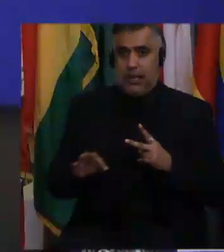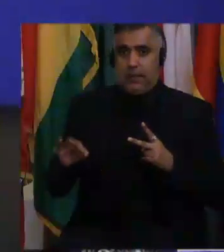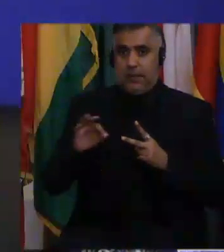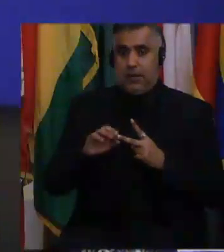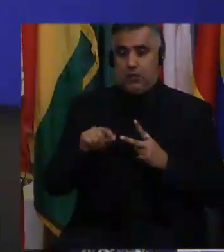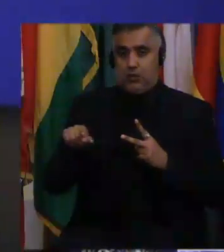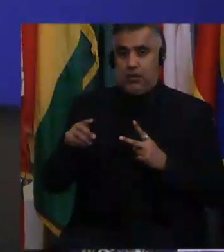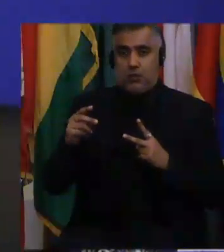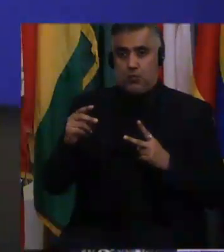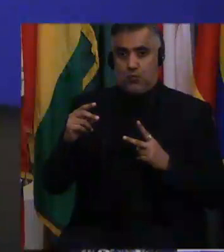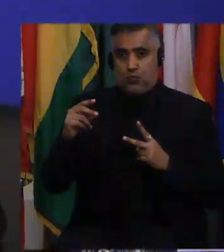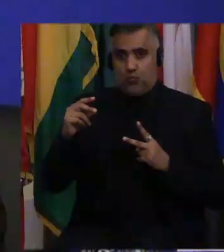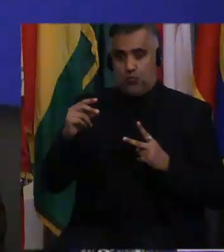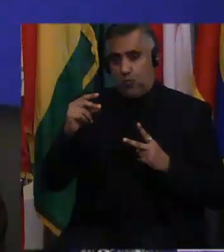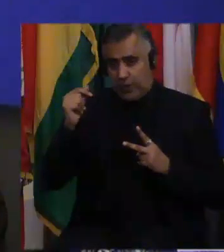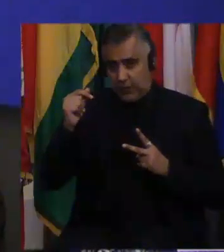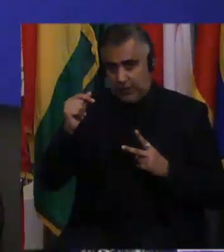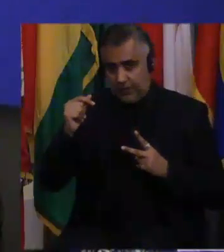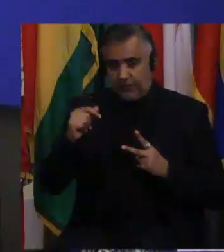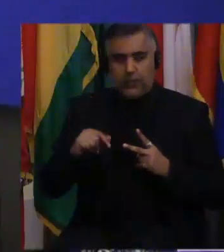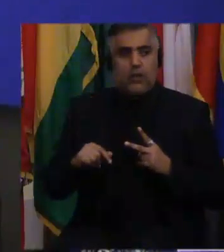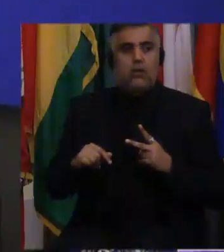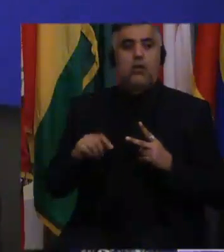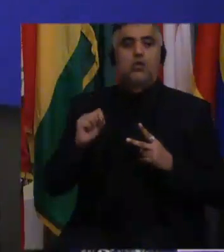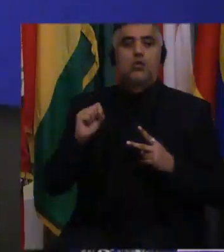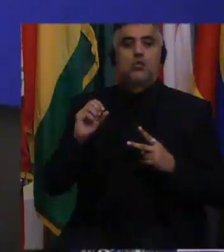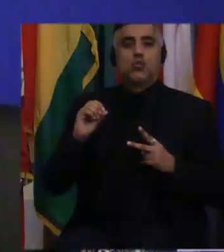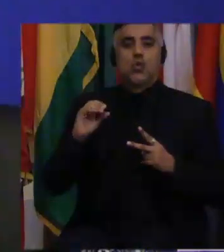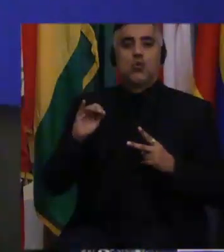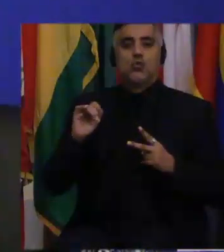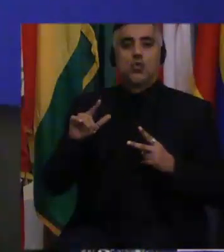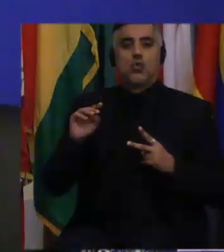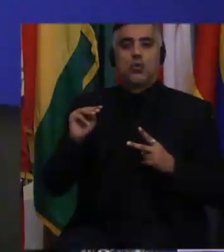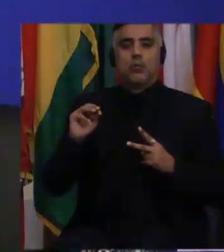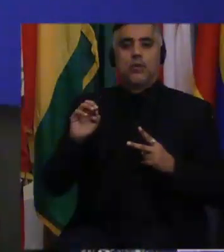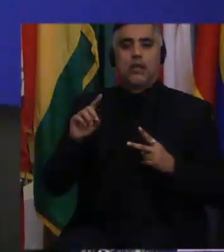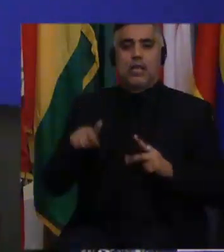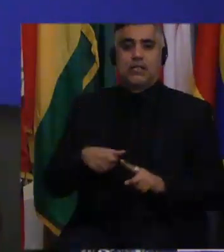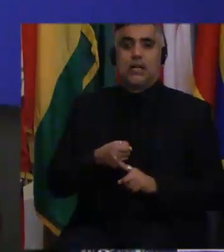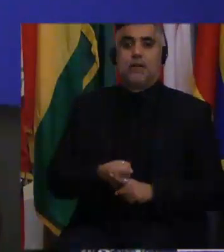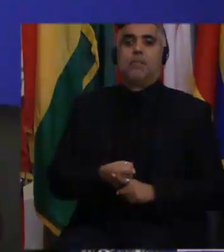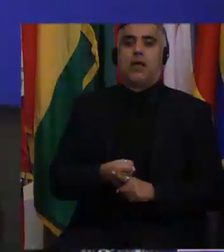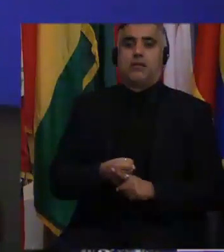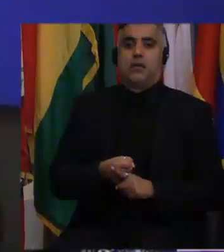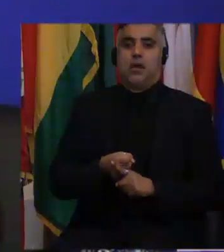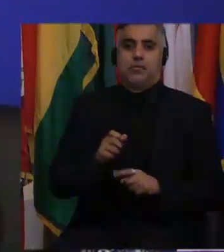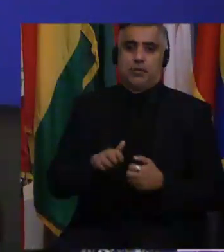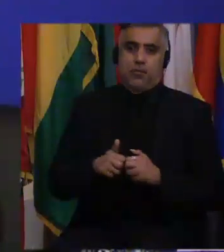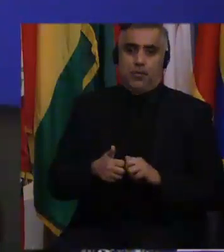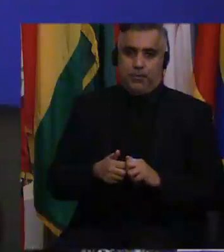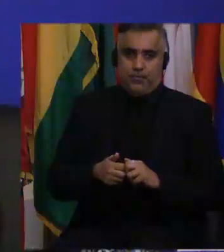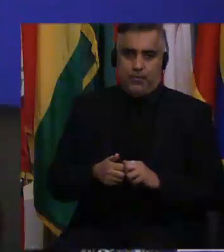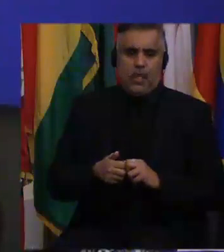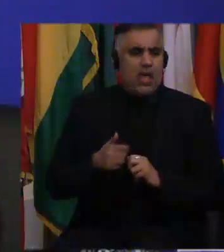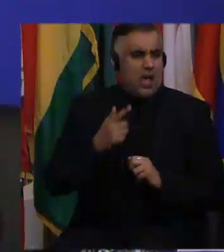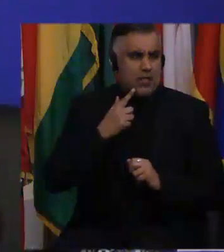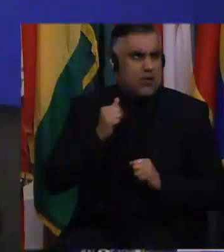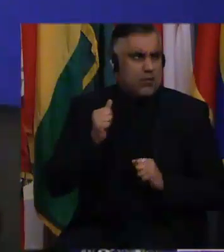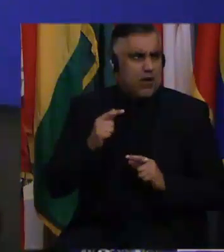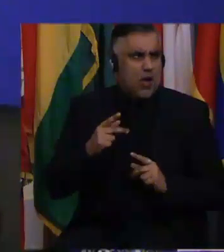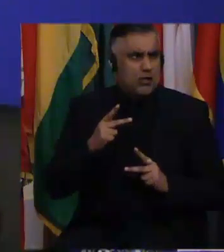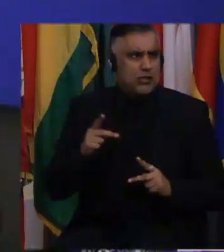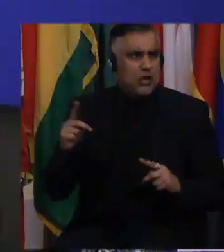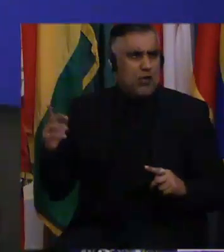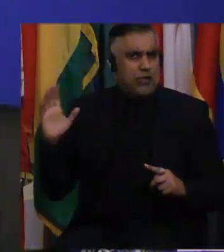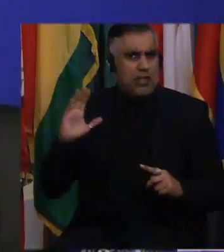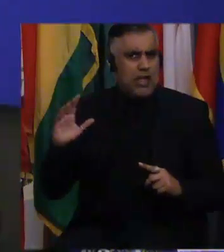them very quickly and in a lot of ways. Social media has an impact on this problem. I think we've all seen over